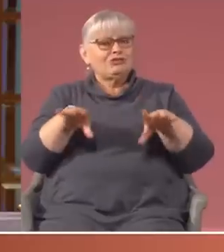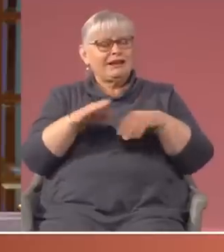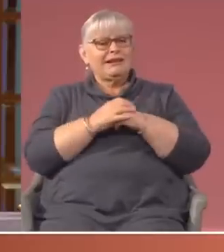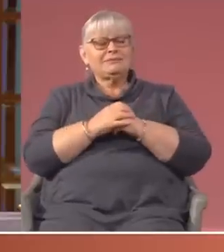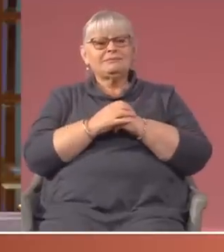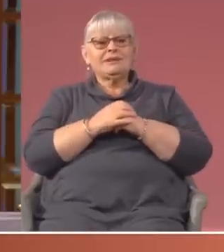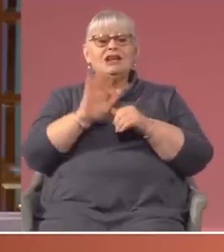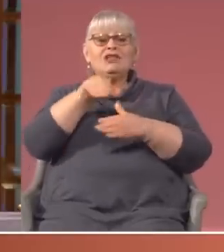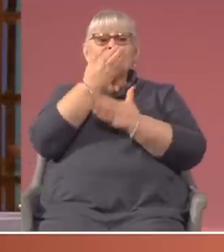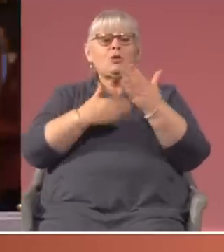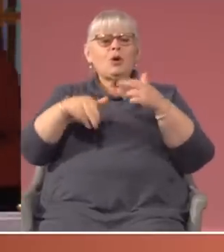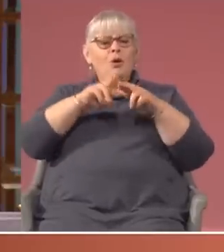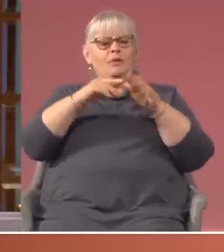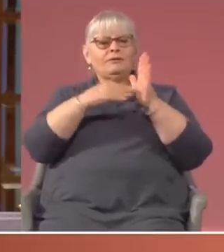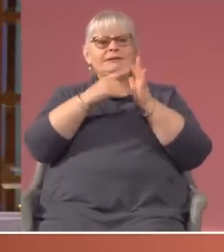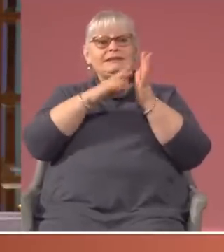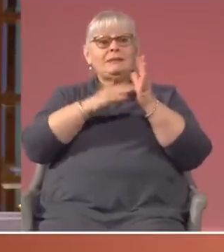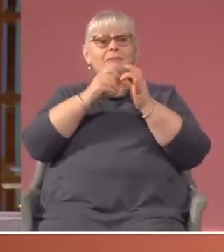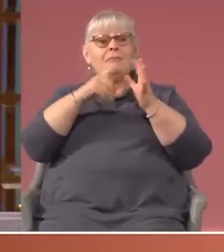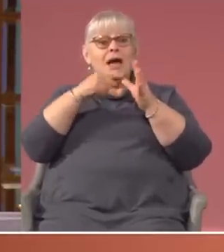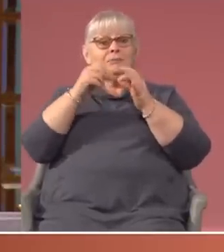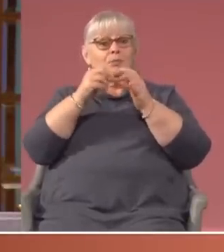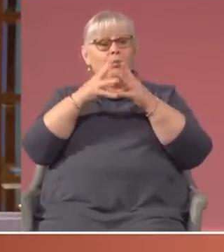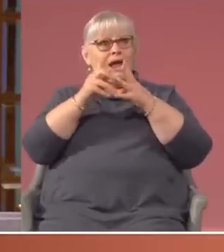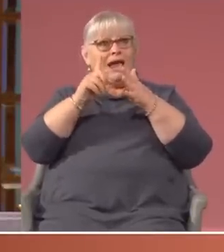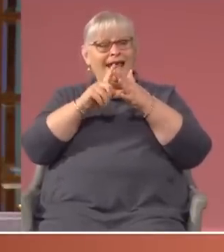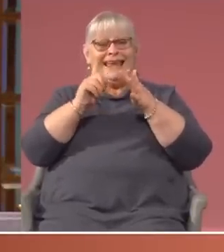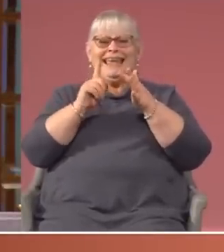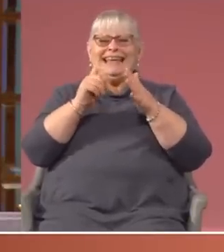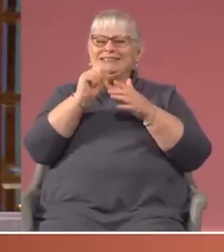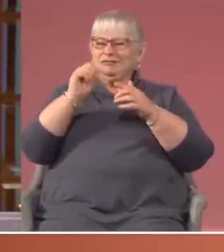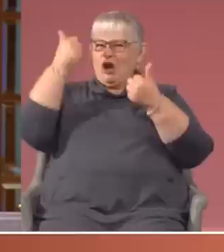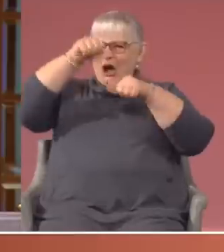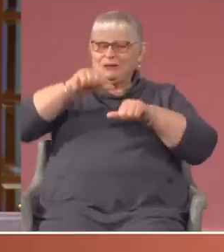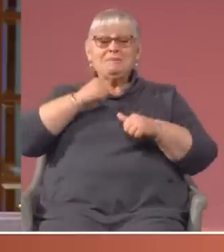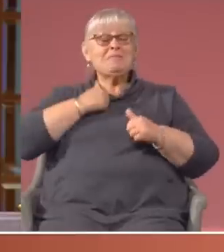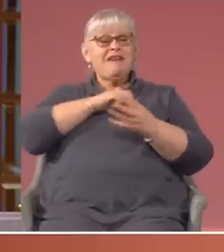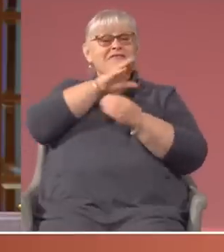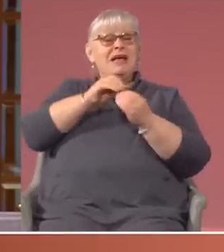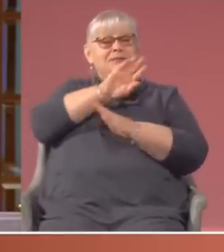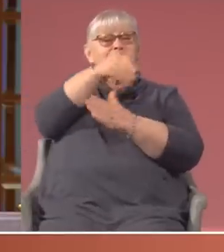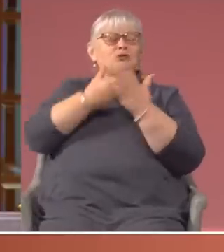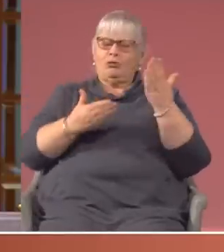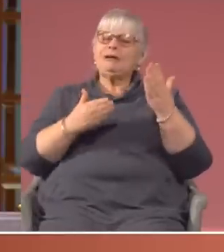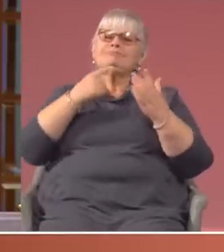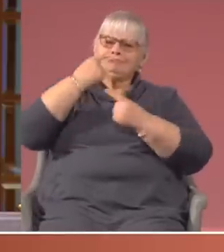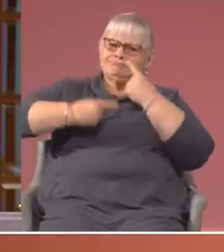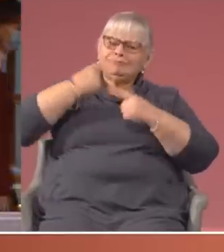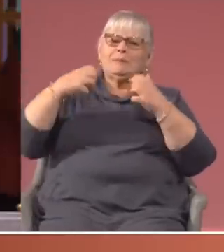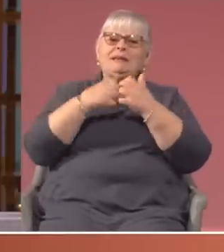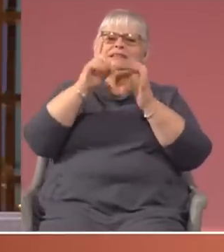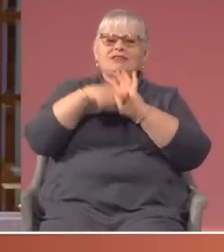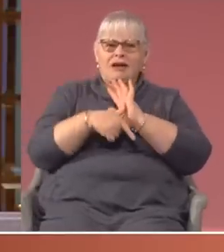The story of Zimbabwe is one that is well known. My own family's story has been told many times. This is not a